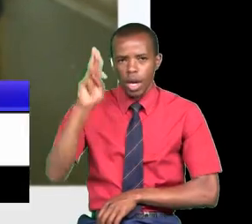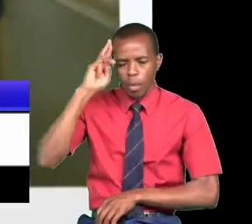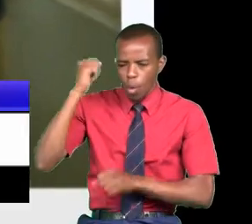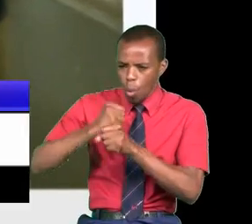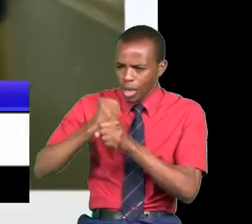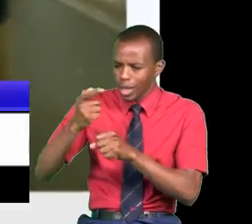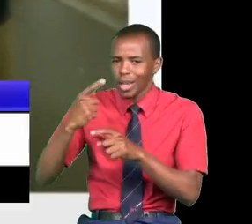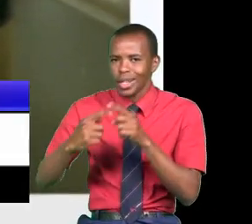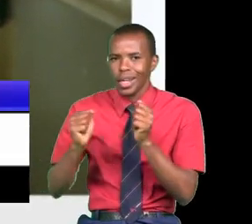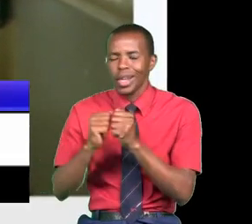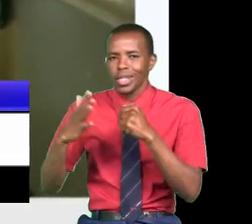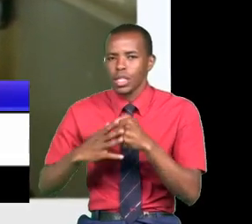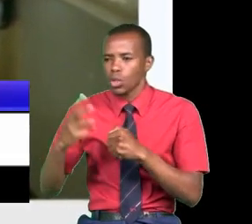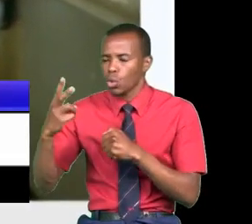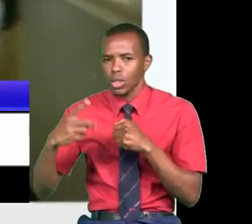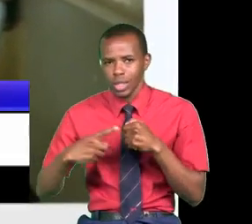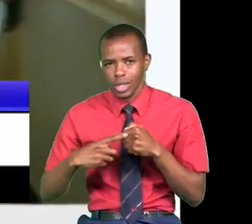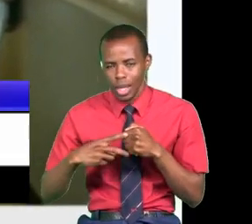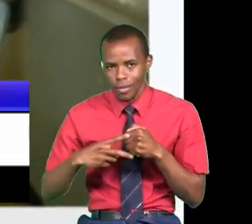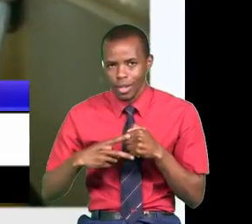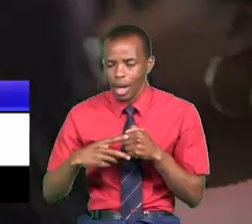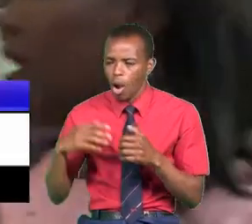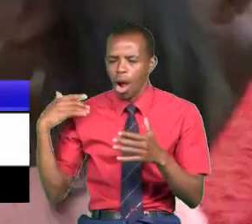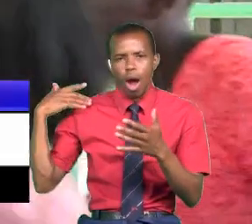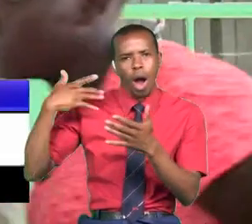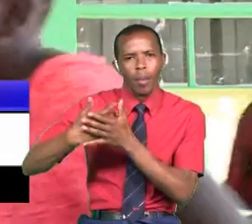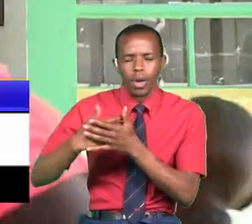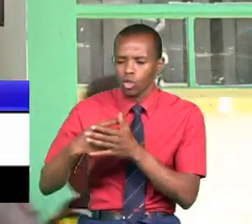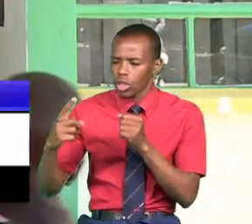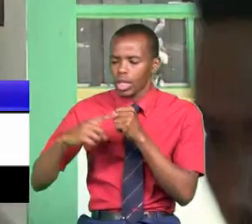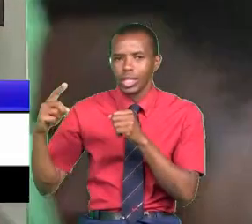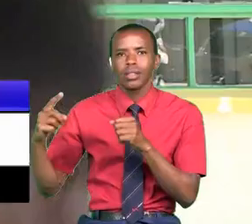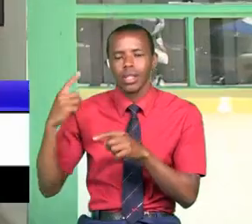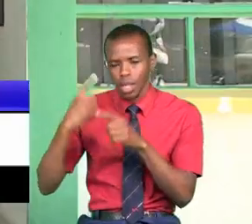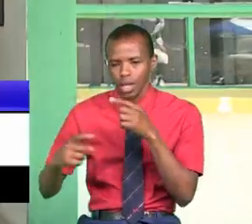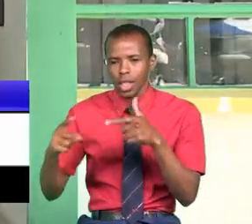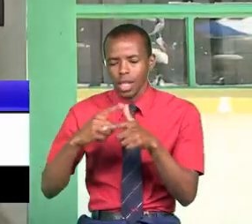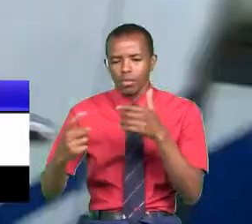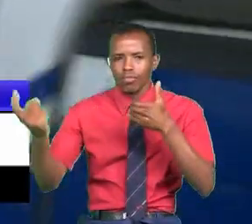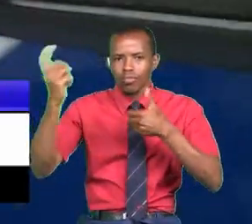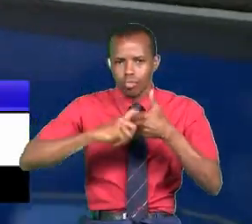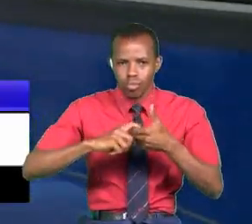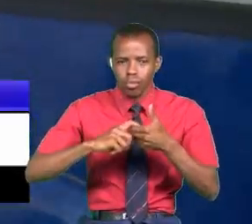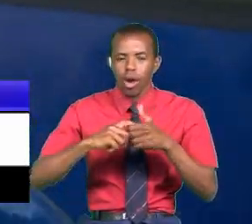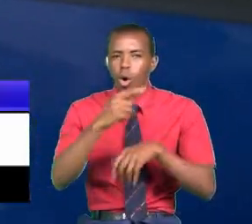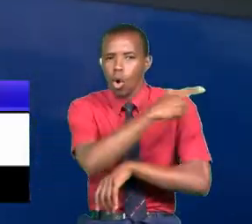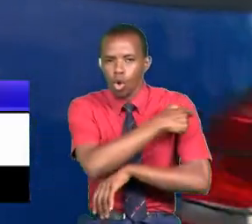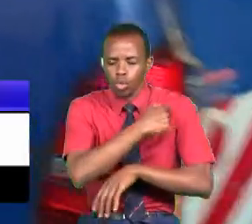in 1987, fully for 6 years, and afterwards joining the hospital management